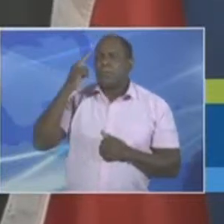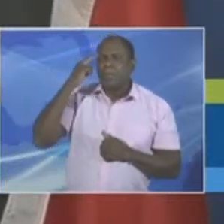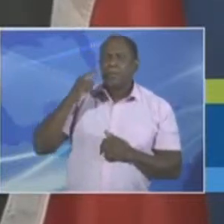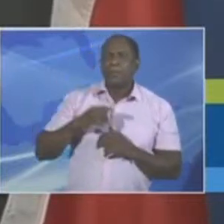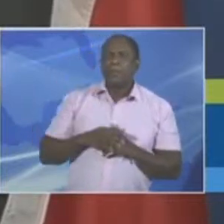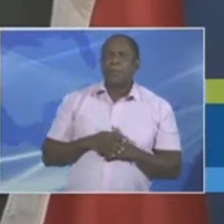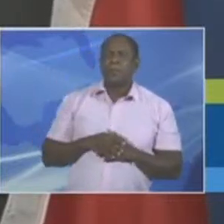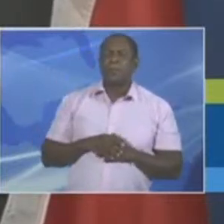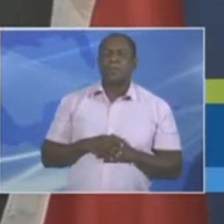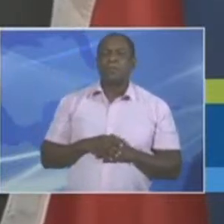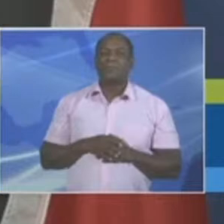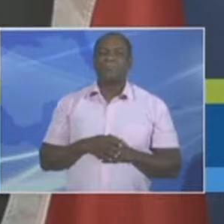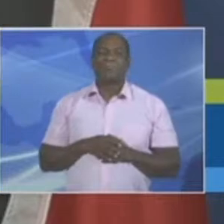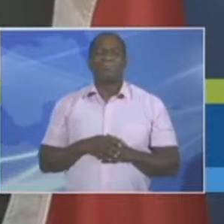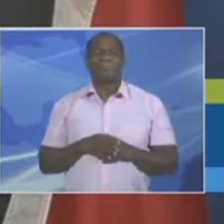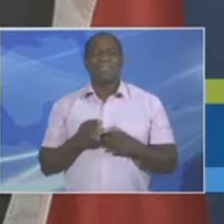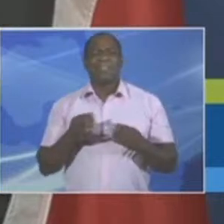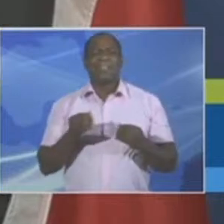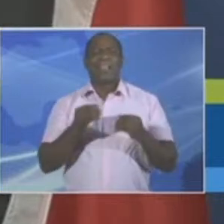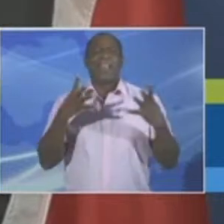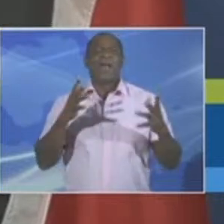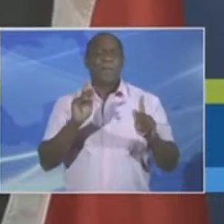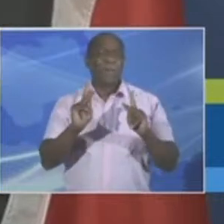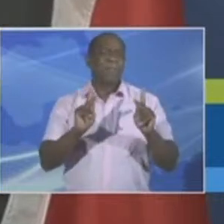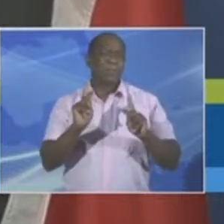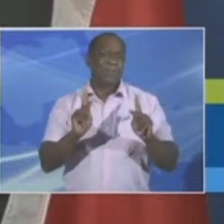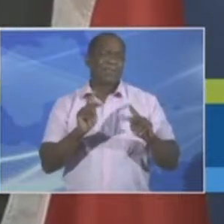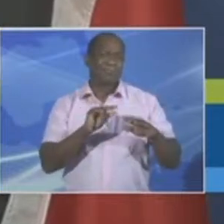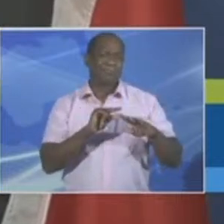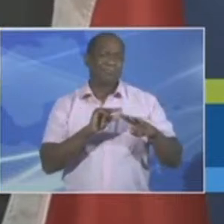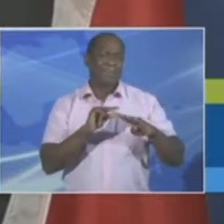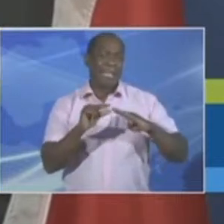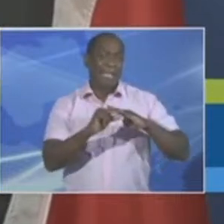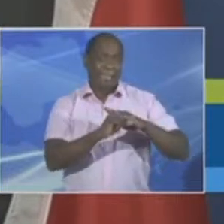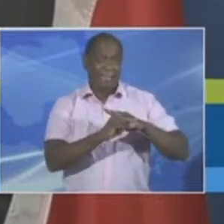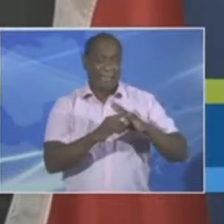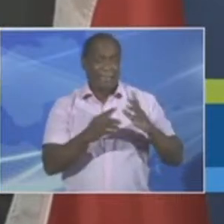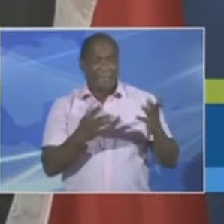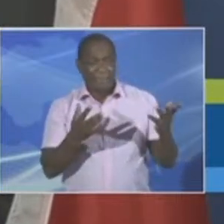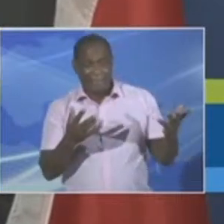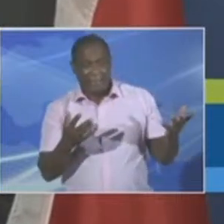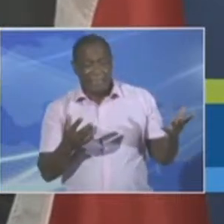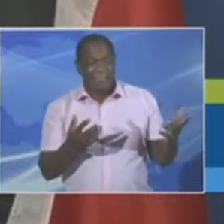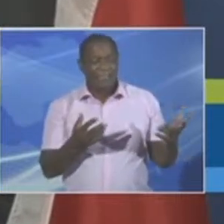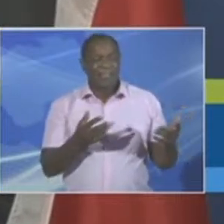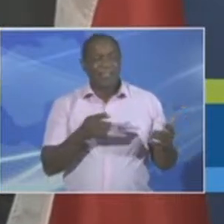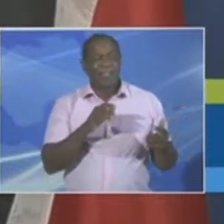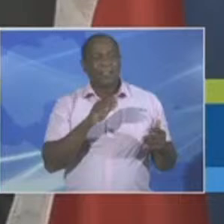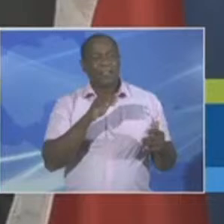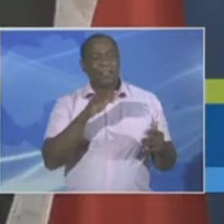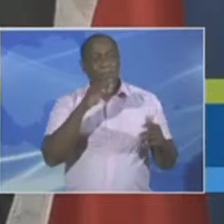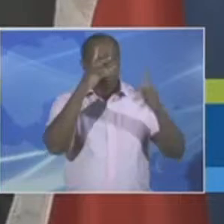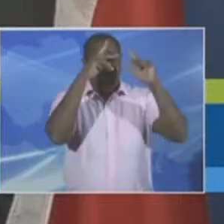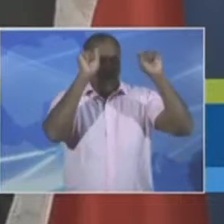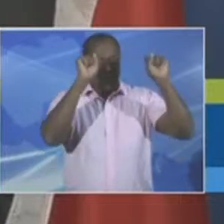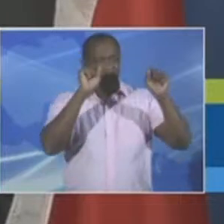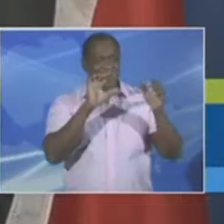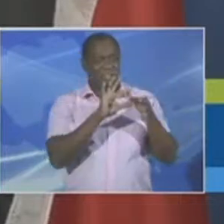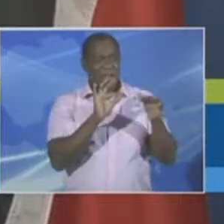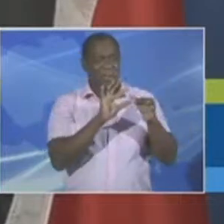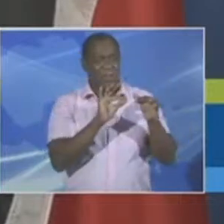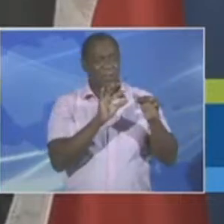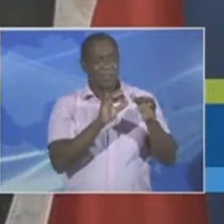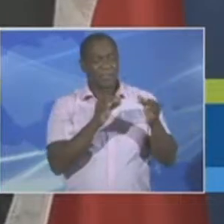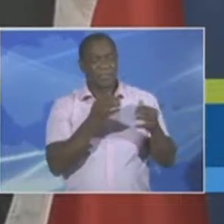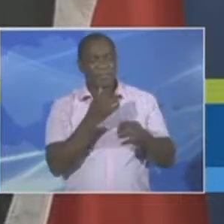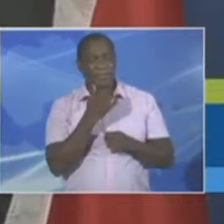by Vice President Jagdeo's comments about us. A lot of people comment about us, some